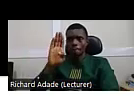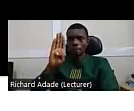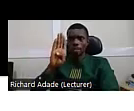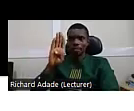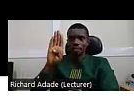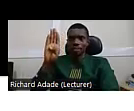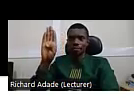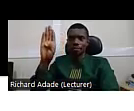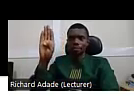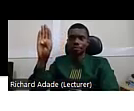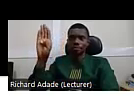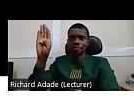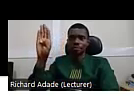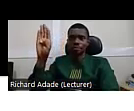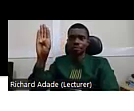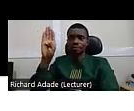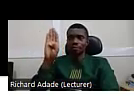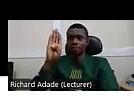Okay, B.